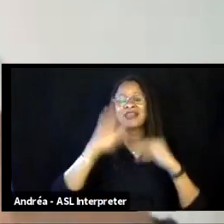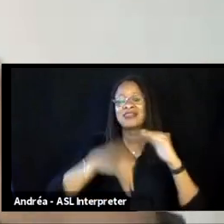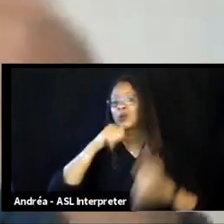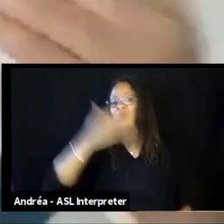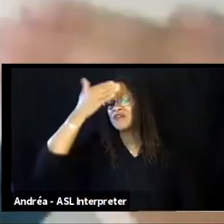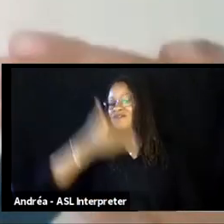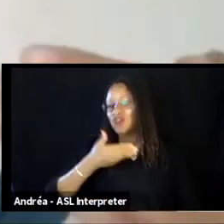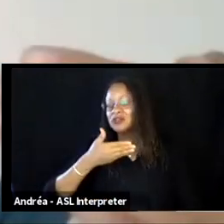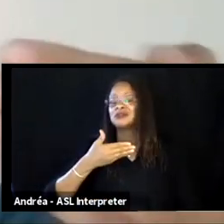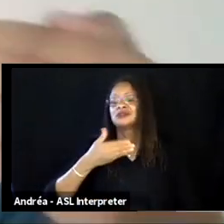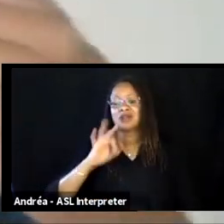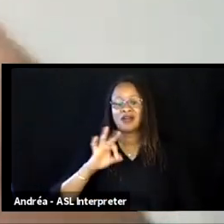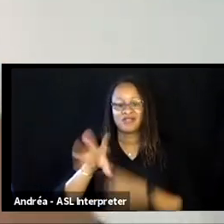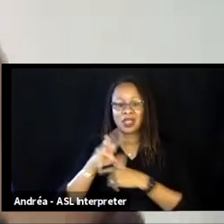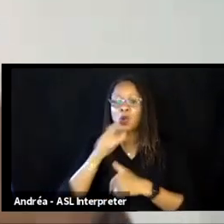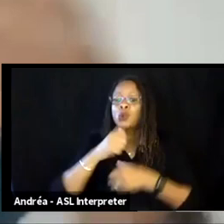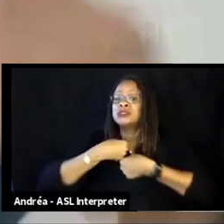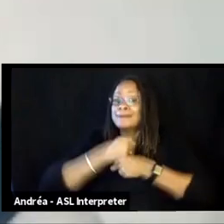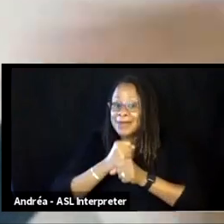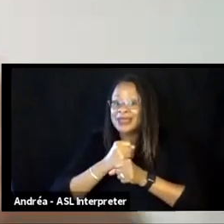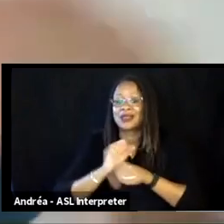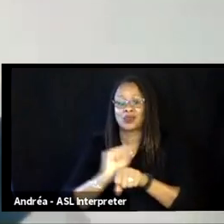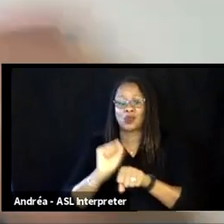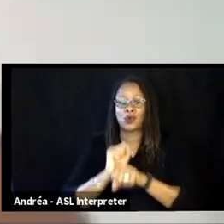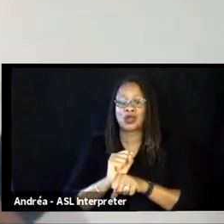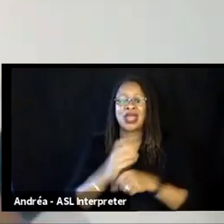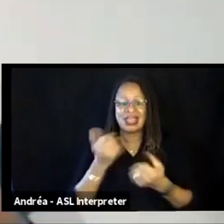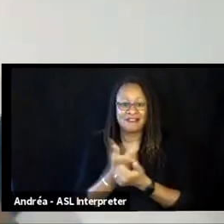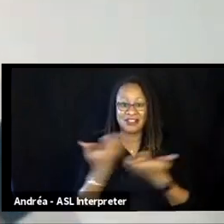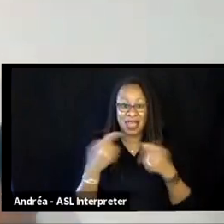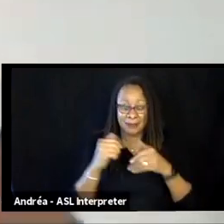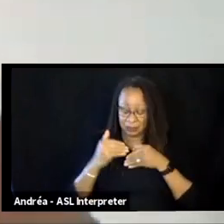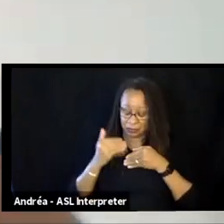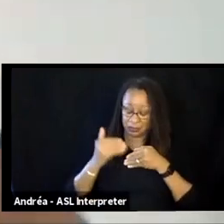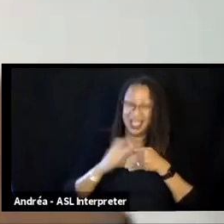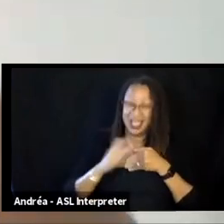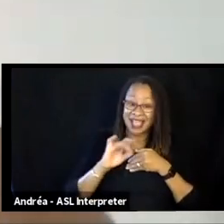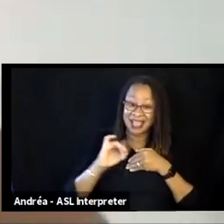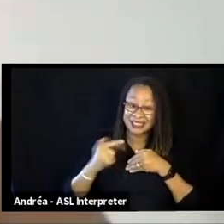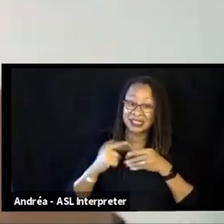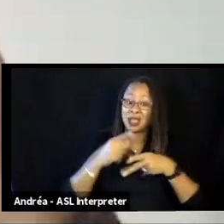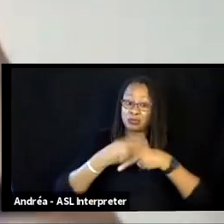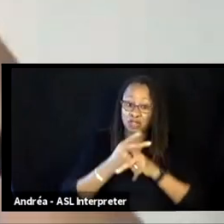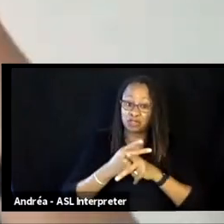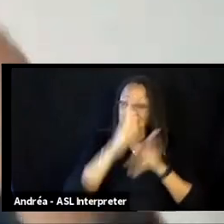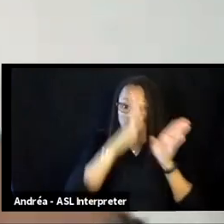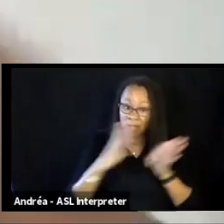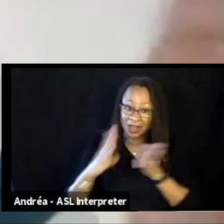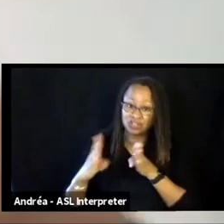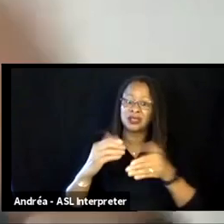camera. So who's making the work and sort of every step along the way. So from casting, production, strategy, you